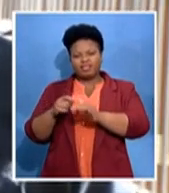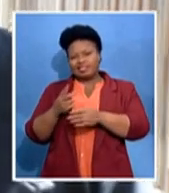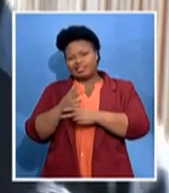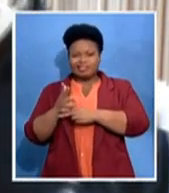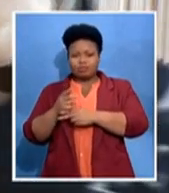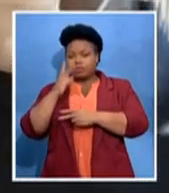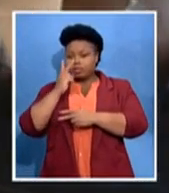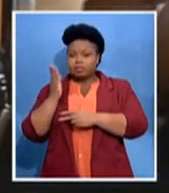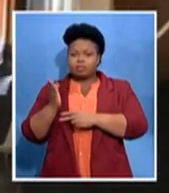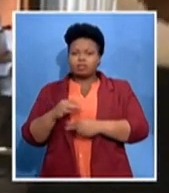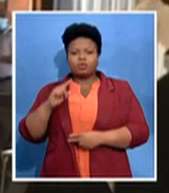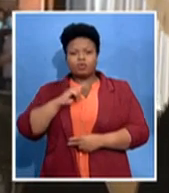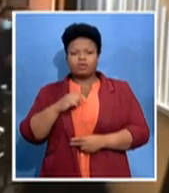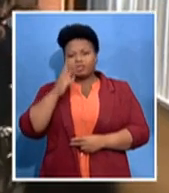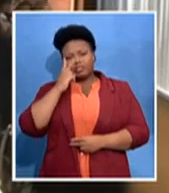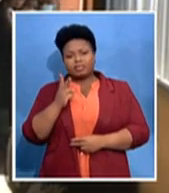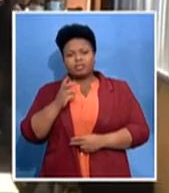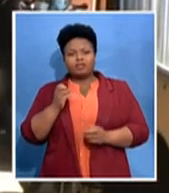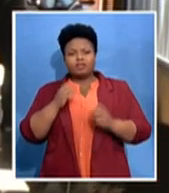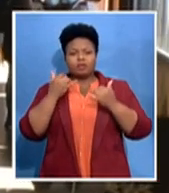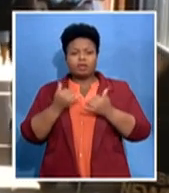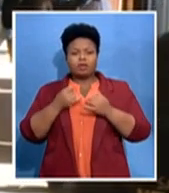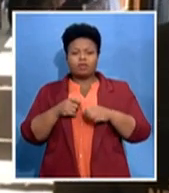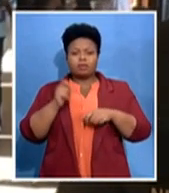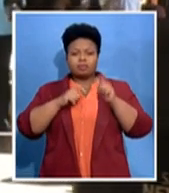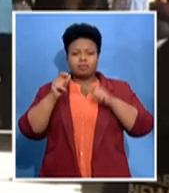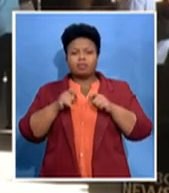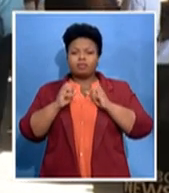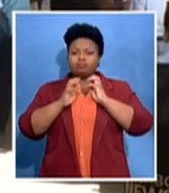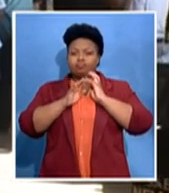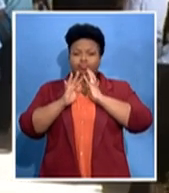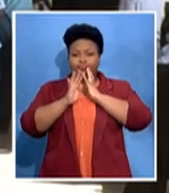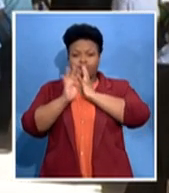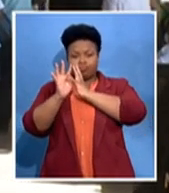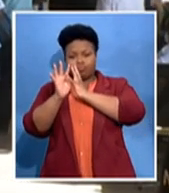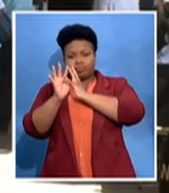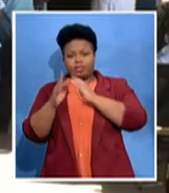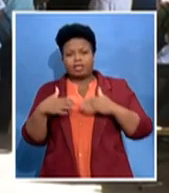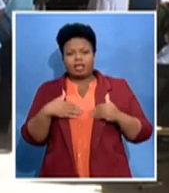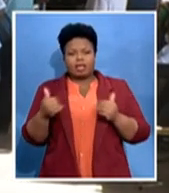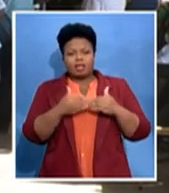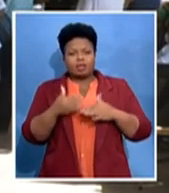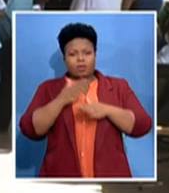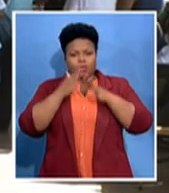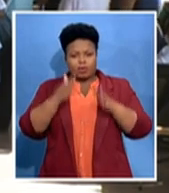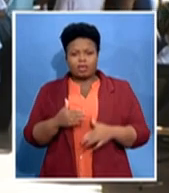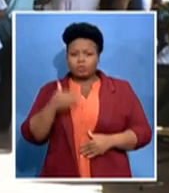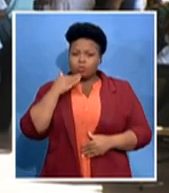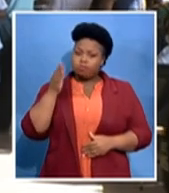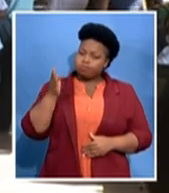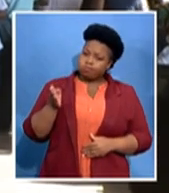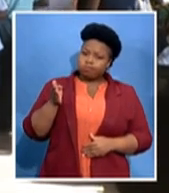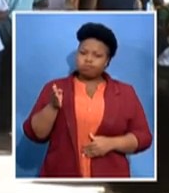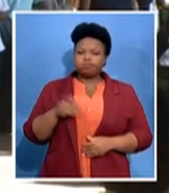queue of which those are the healthcare workers who are lining up to get this vaccine